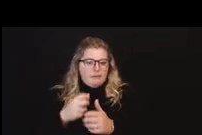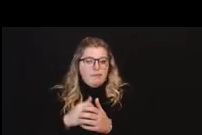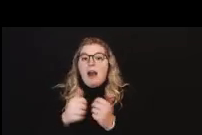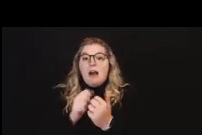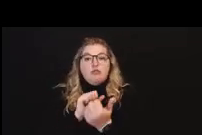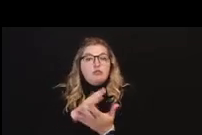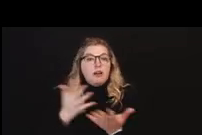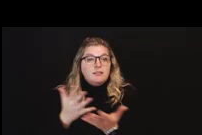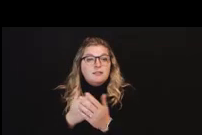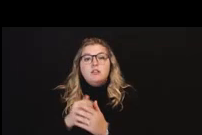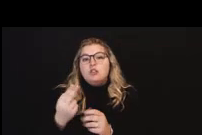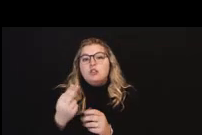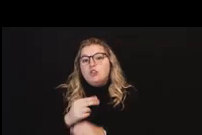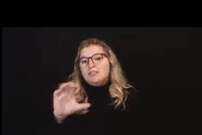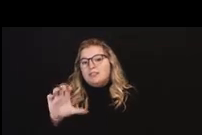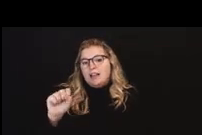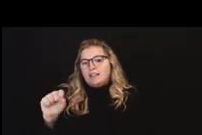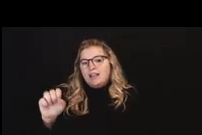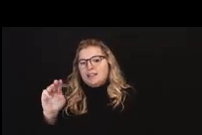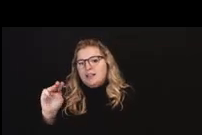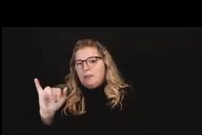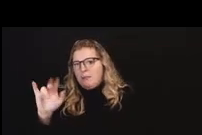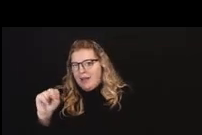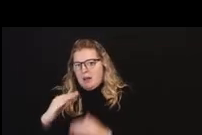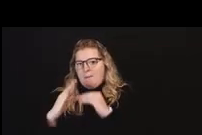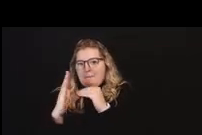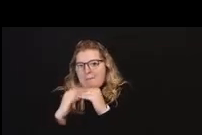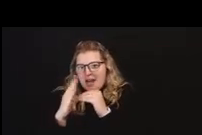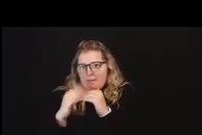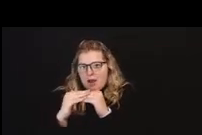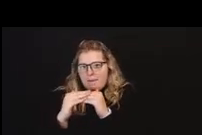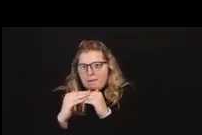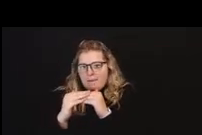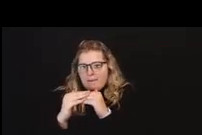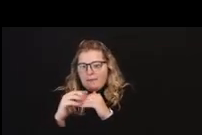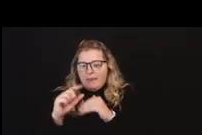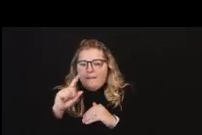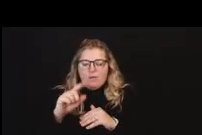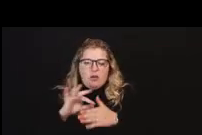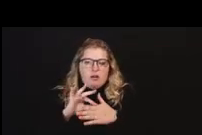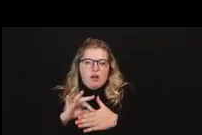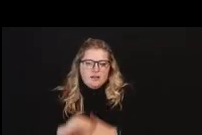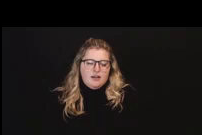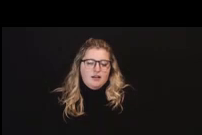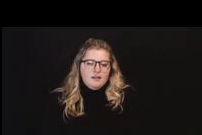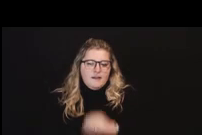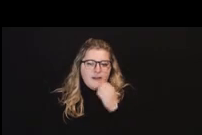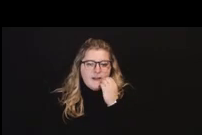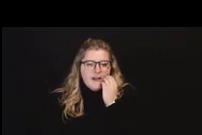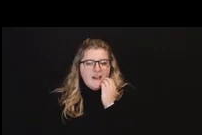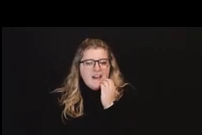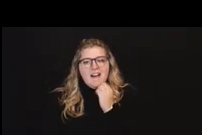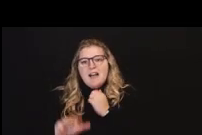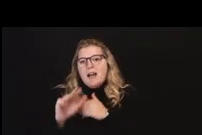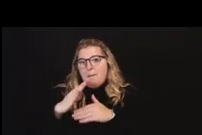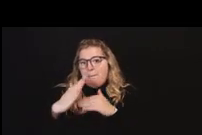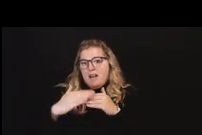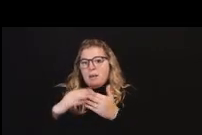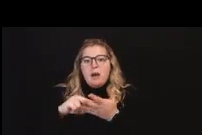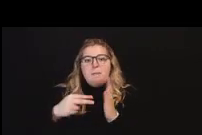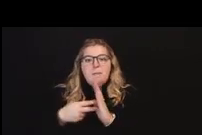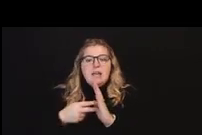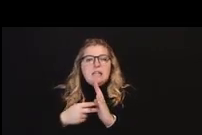this is to use CSS min height, so the minimum height of content. If you, min height kind of says, I'm not going to get